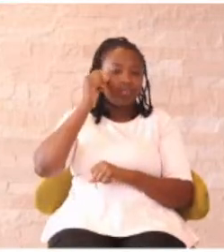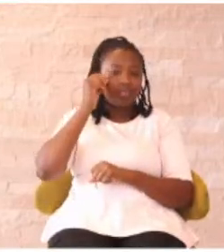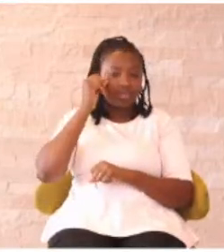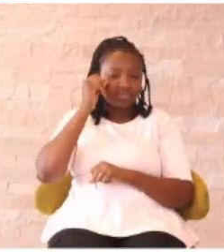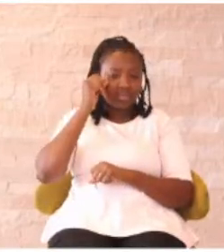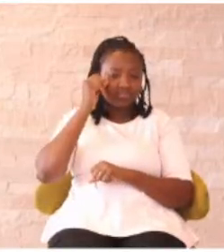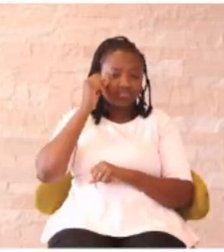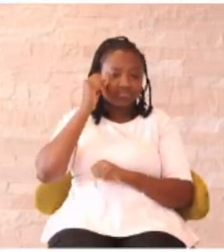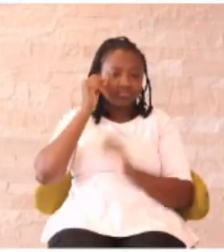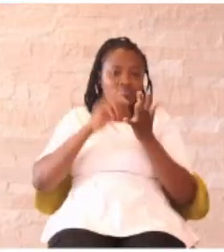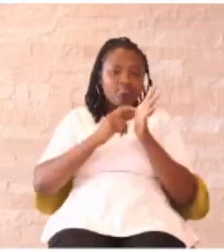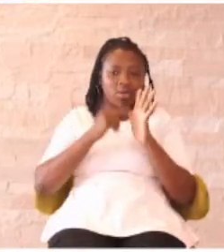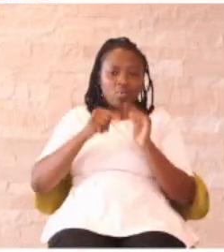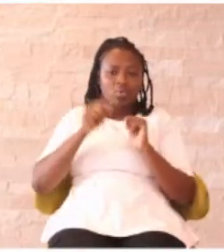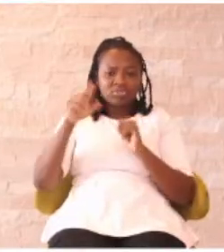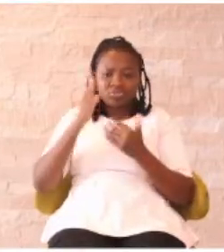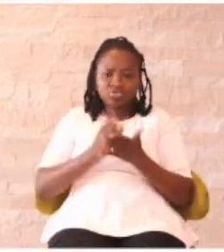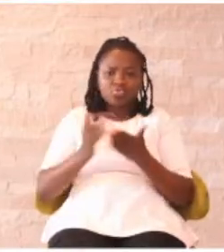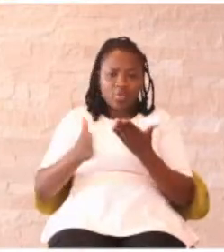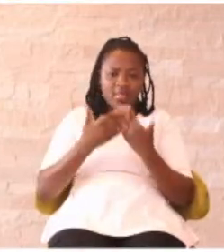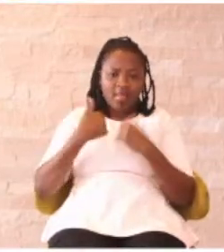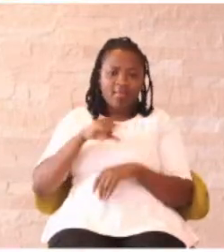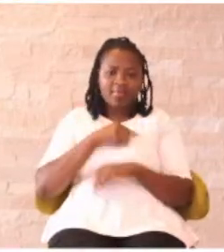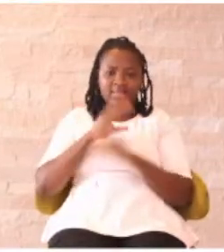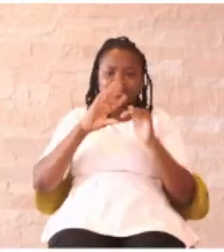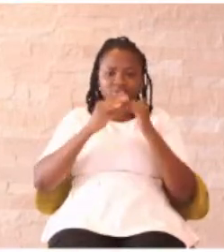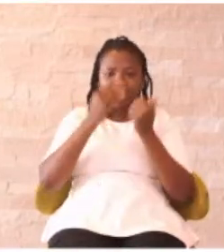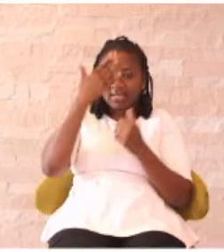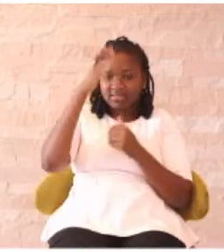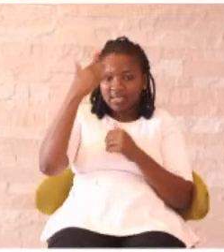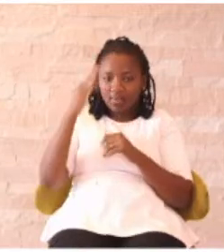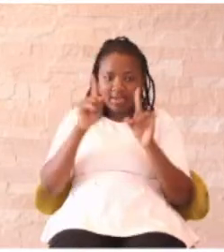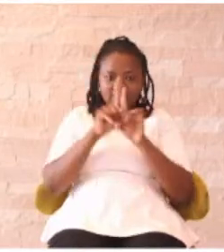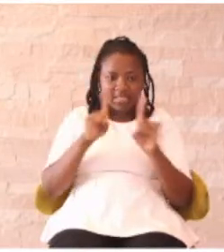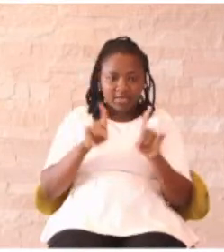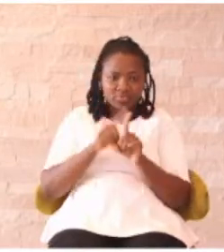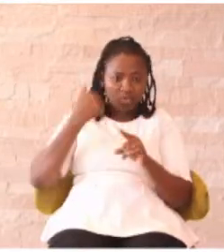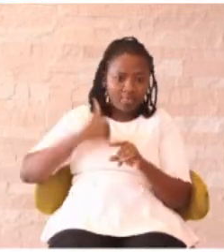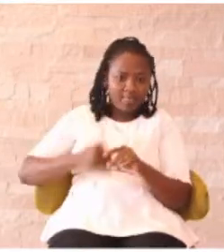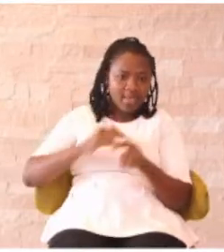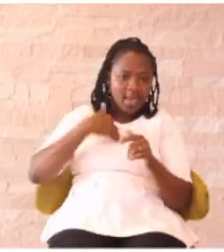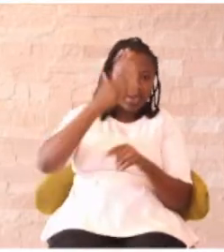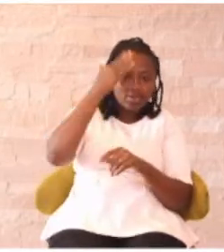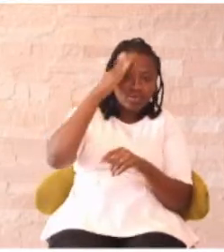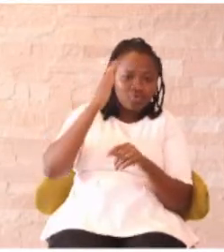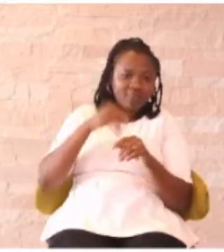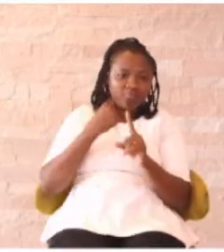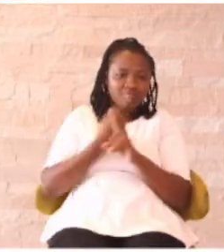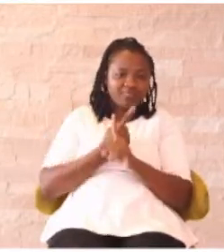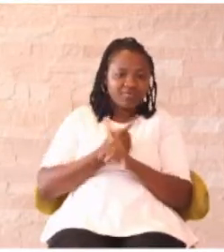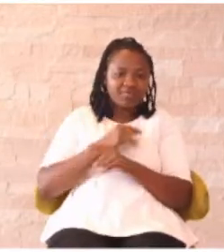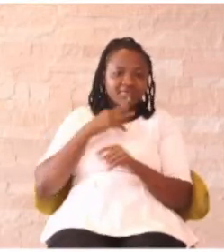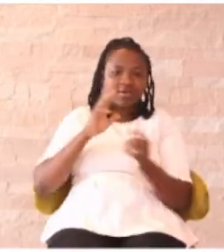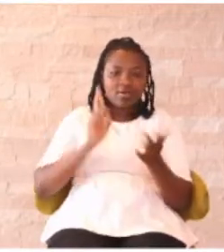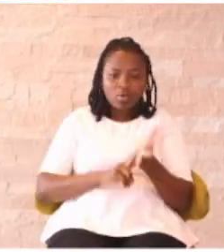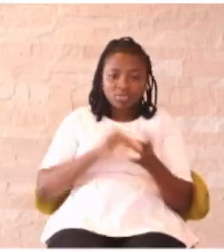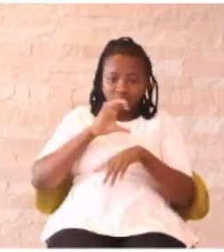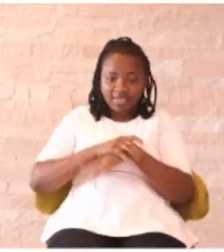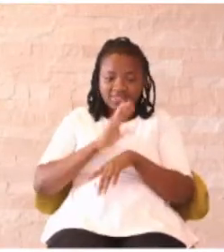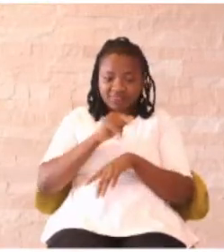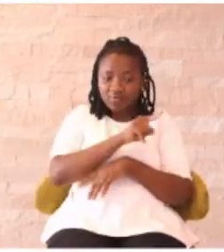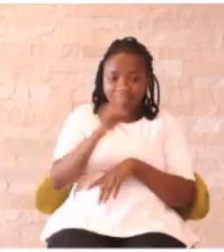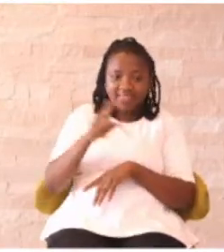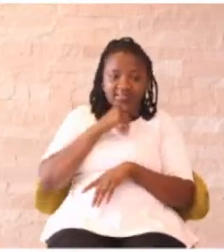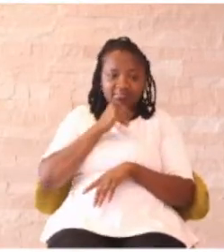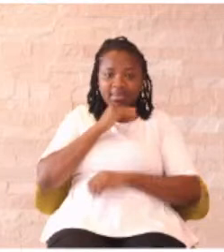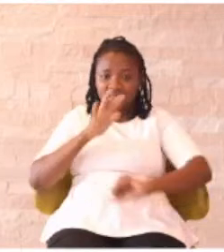you he at least helps us create awareness. And also what I know from the reports that we receive from our male champions,